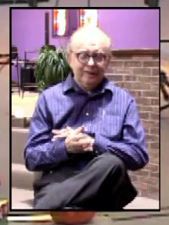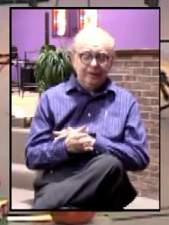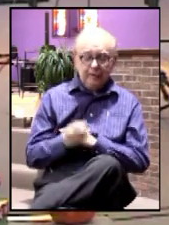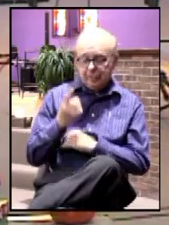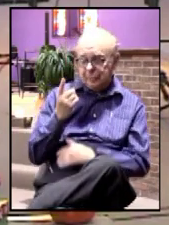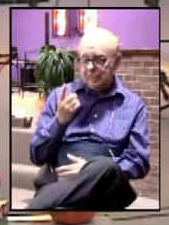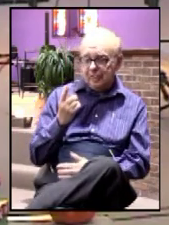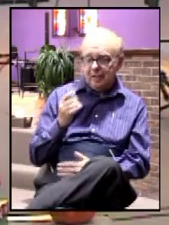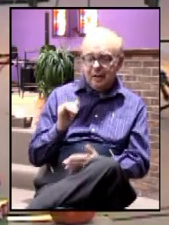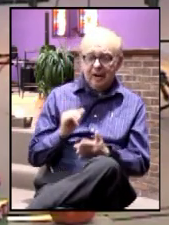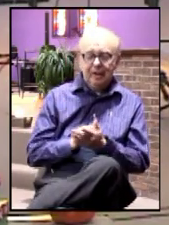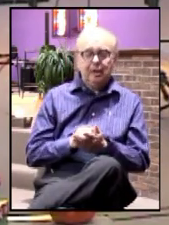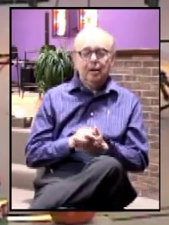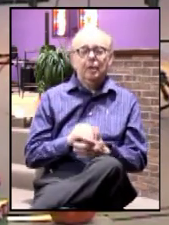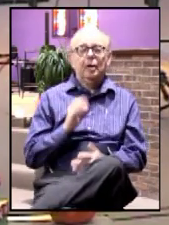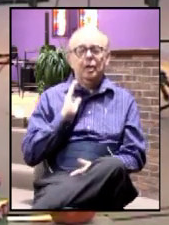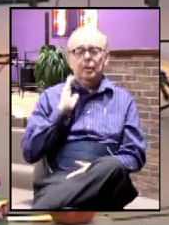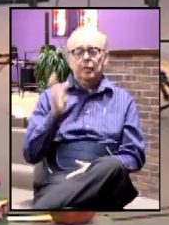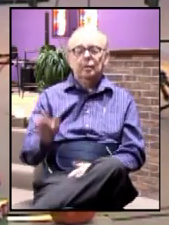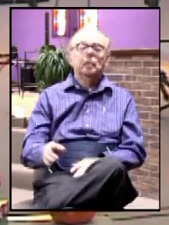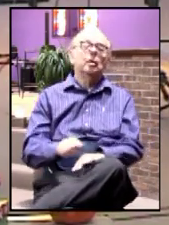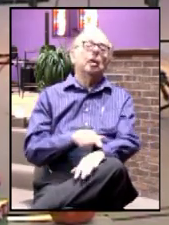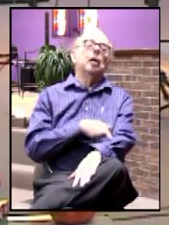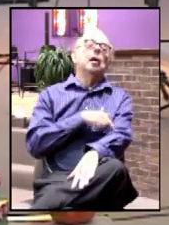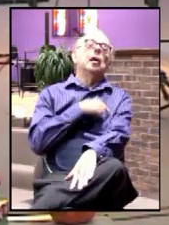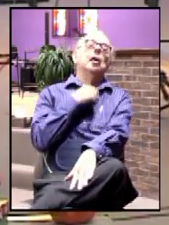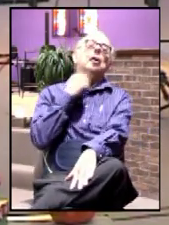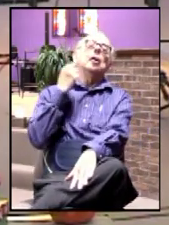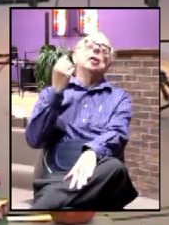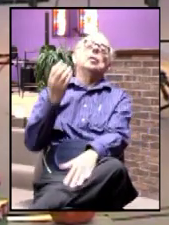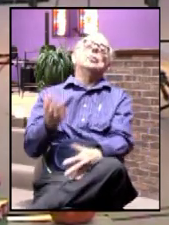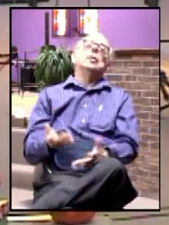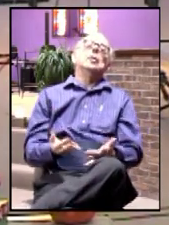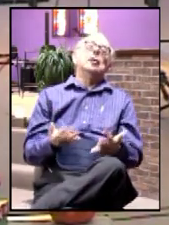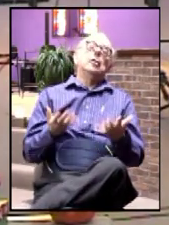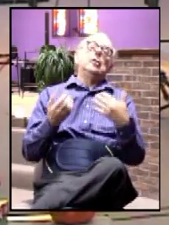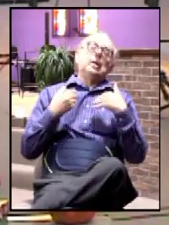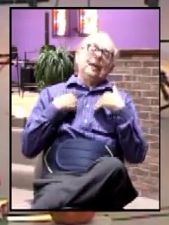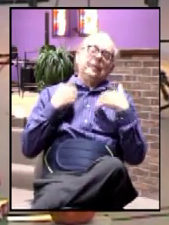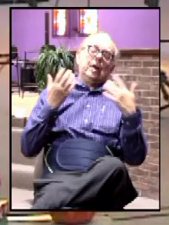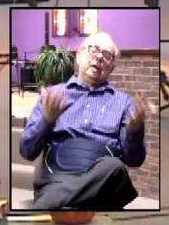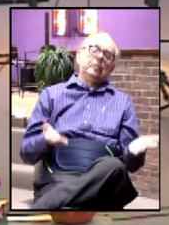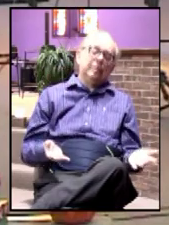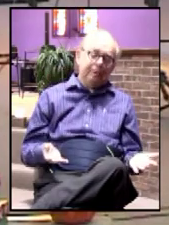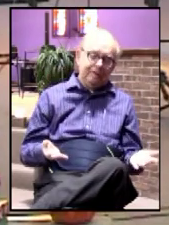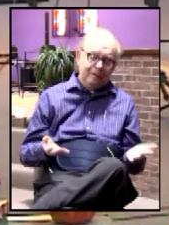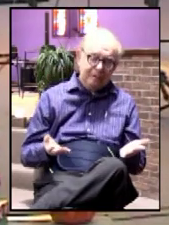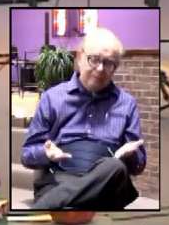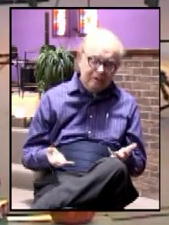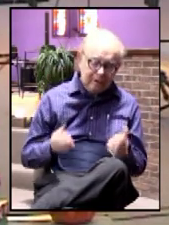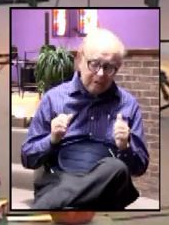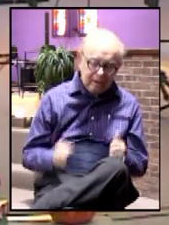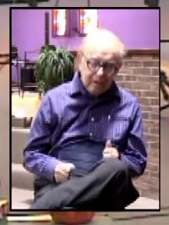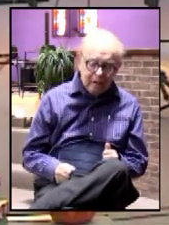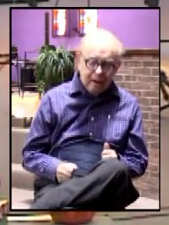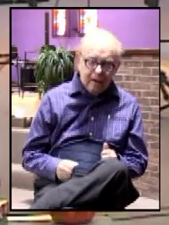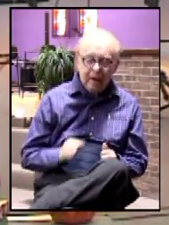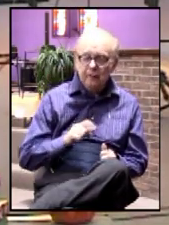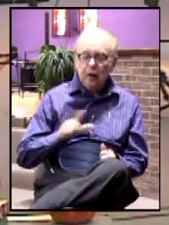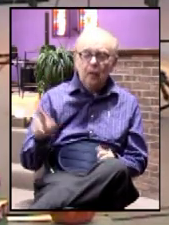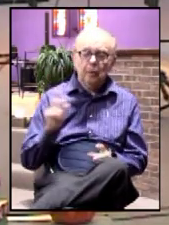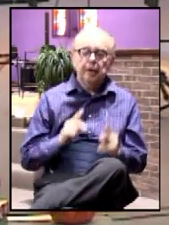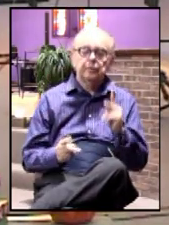And you realize, and this is going to be a long wait. Maybe if I could just kind of like have them all